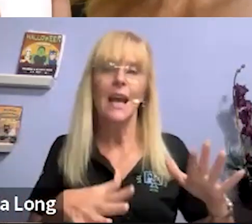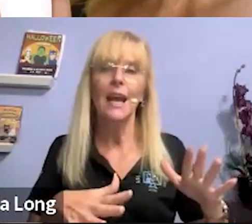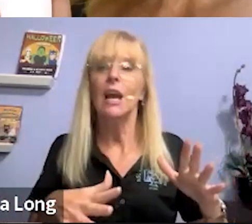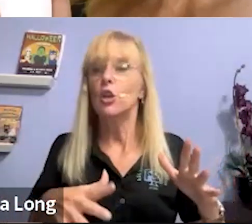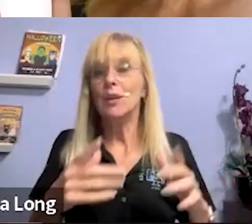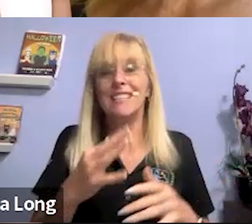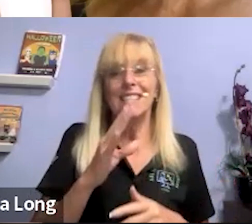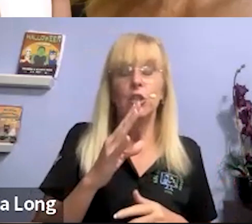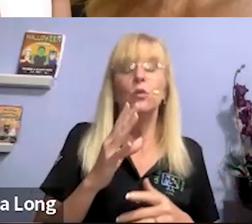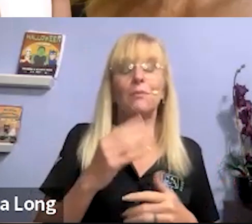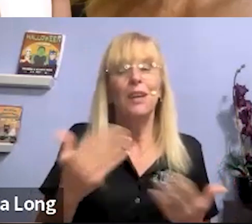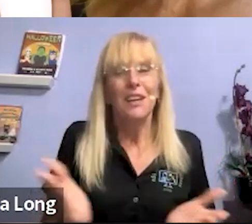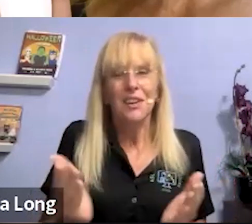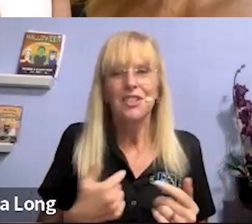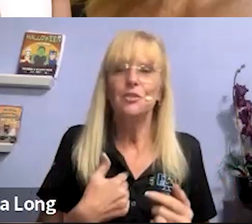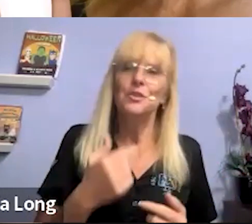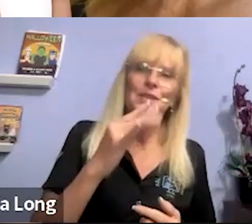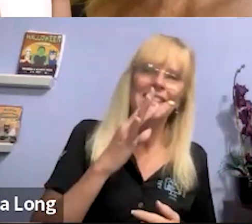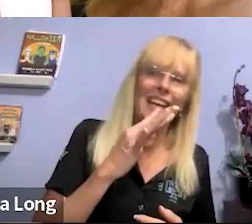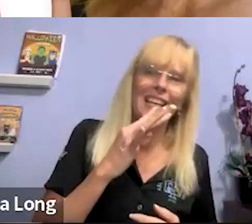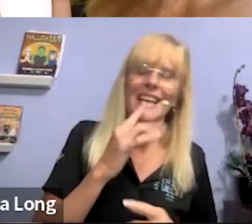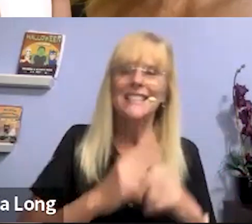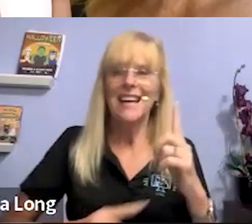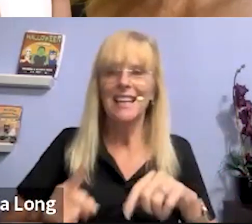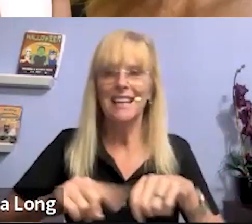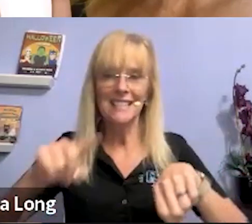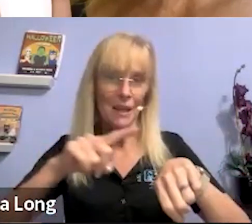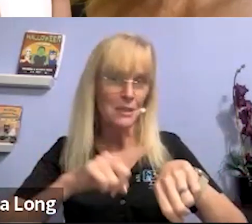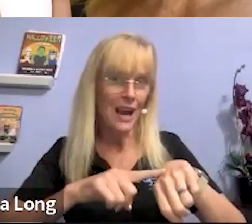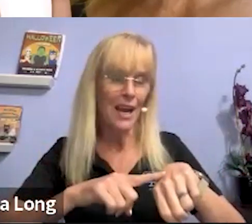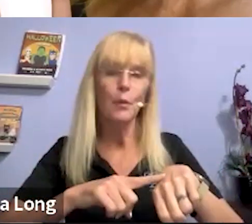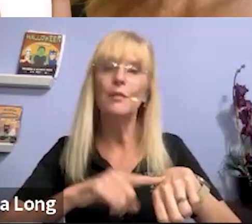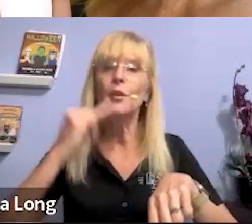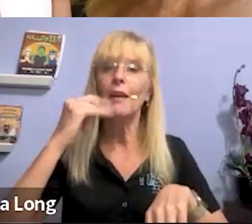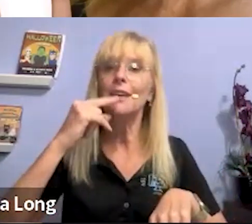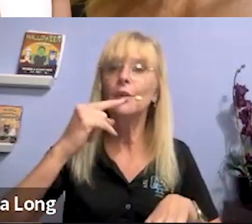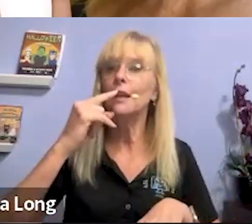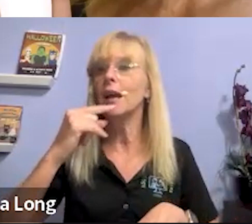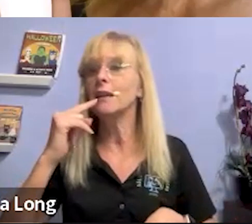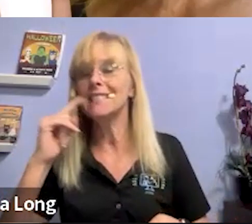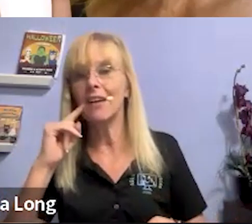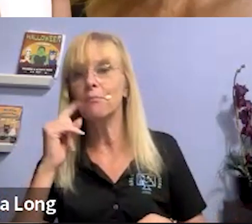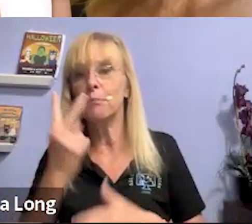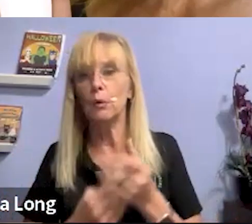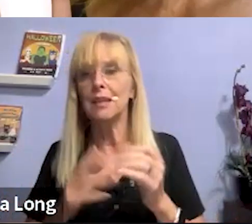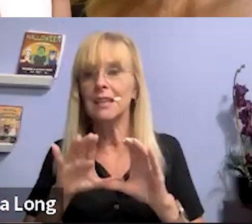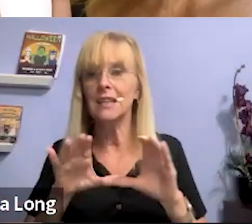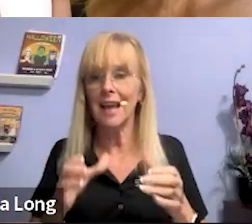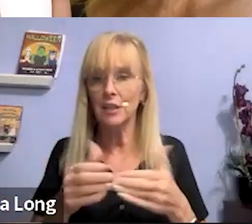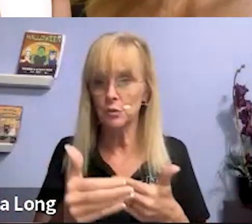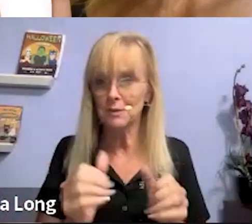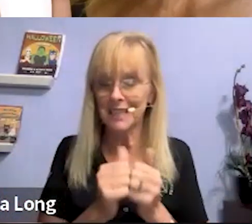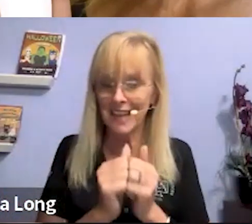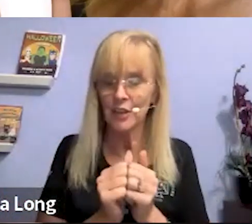to say, we encourage you to say it and sign it at the same time if you have hearing and deaf both in